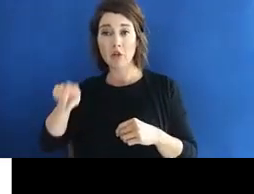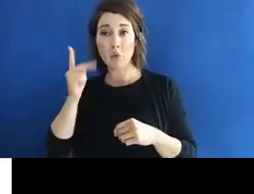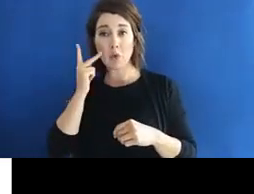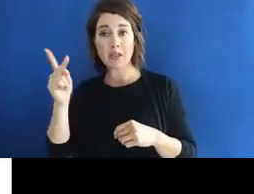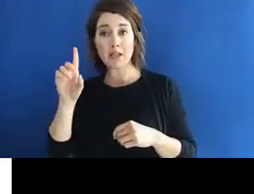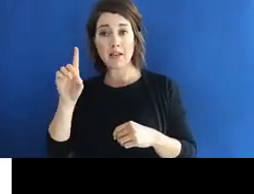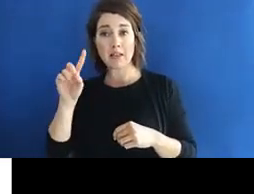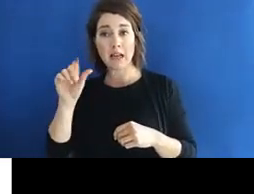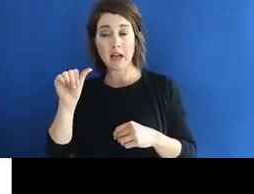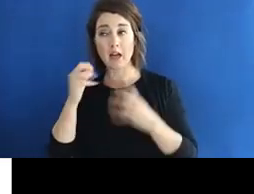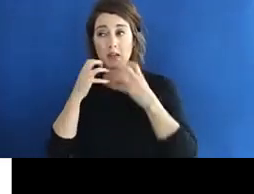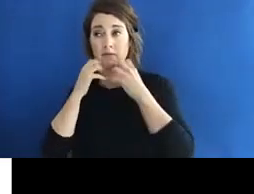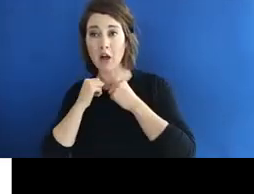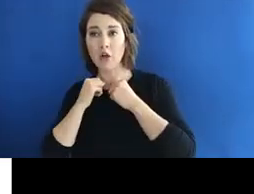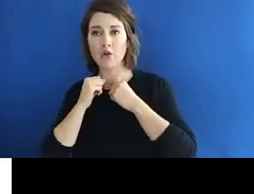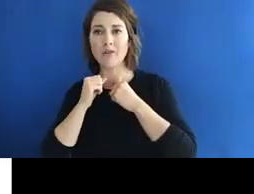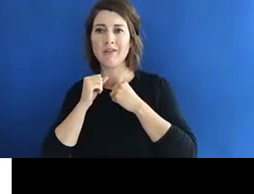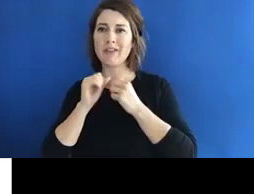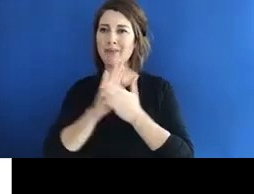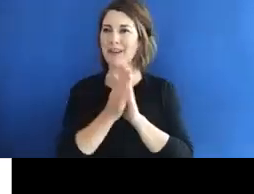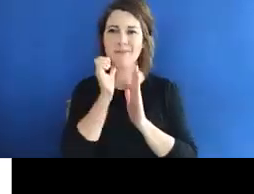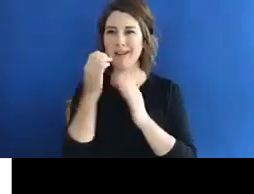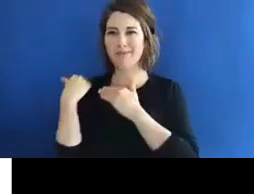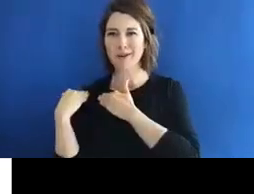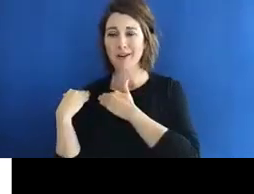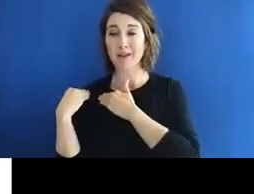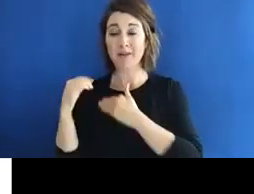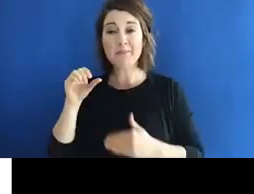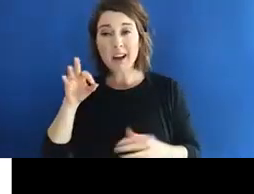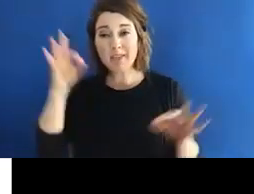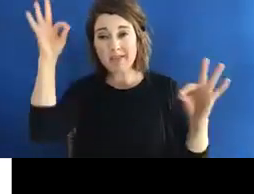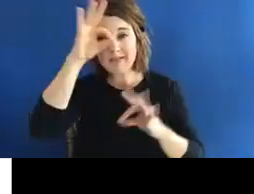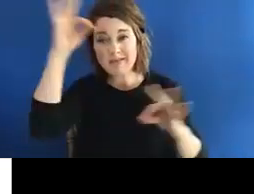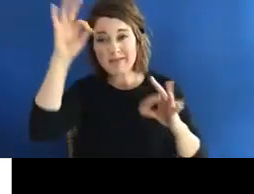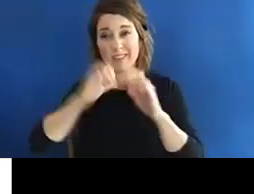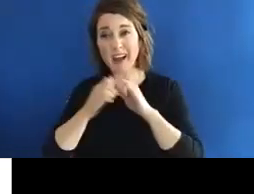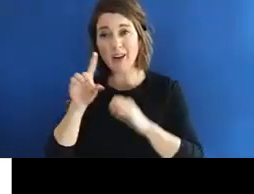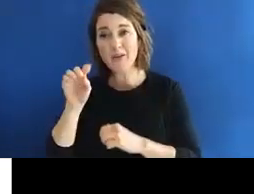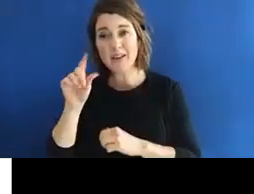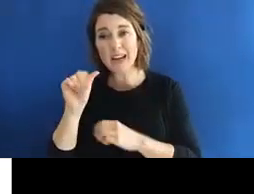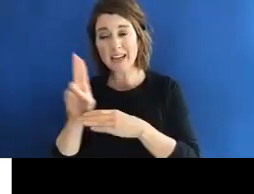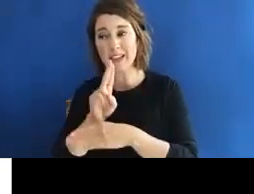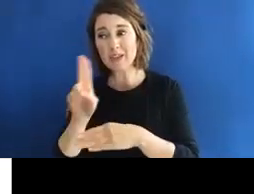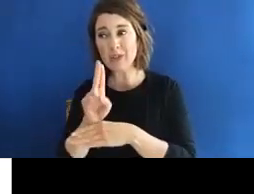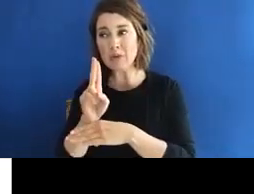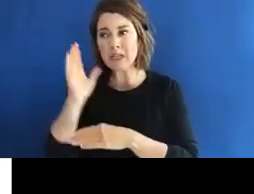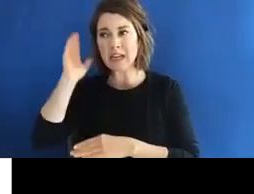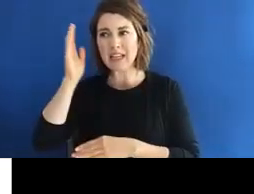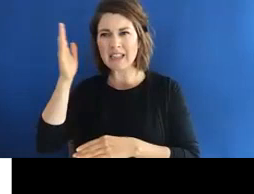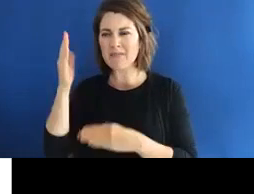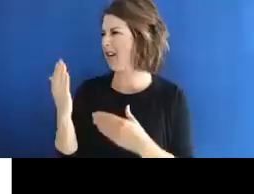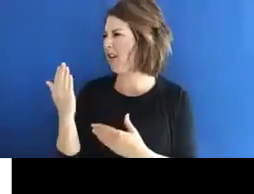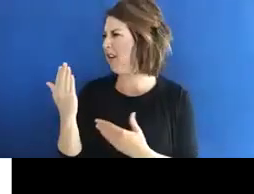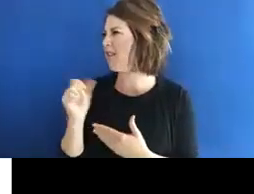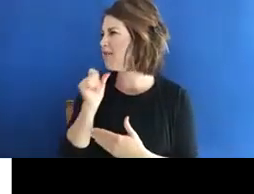burden. So if you don't see how the data is being used, it's going to seem as an unnecessary burden. So if we're able to show you